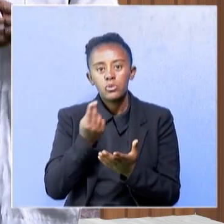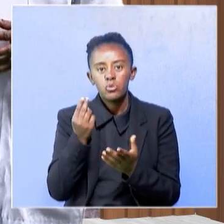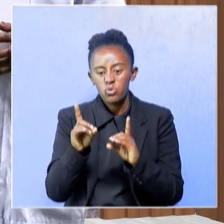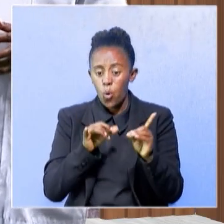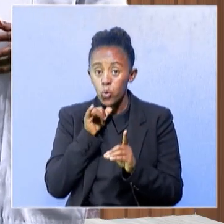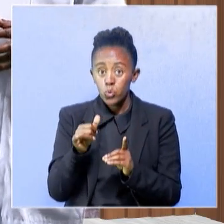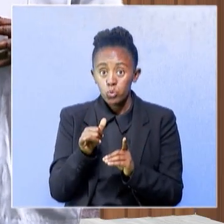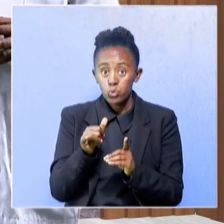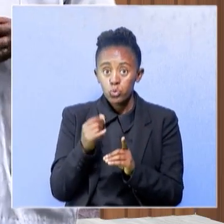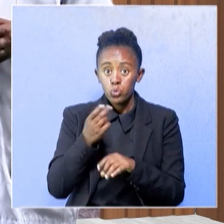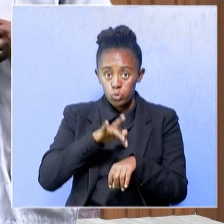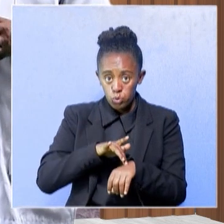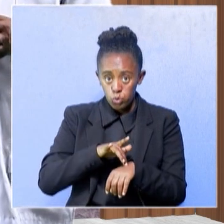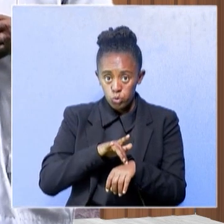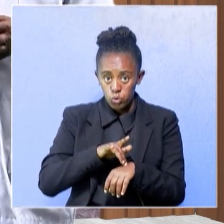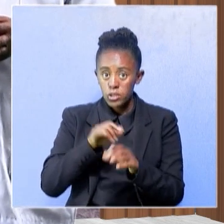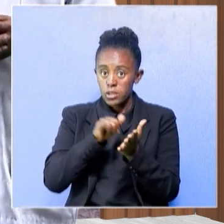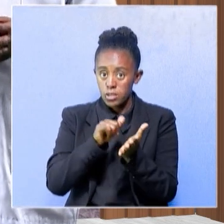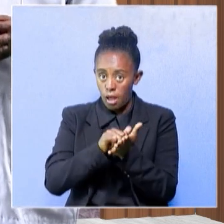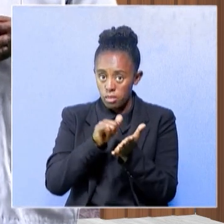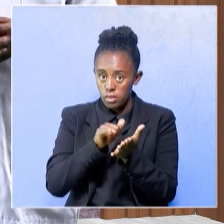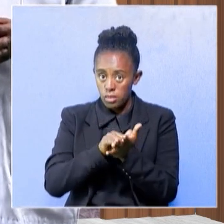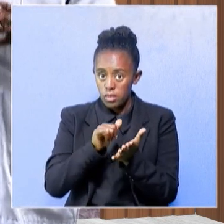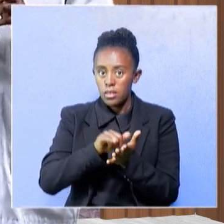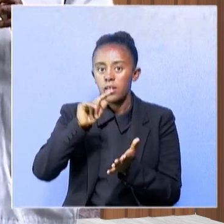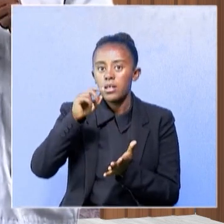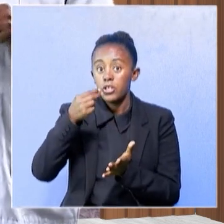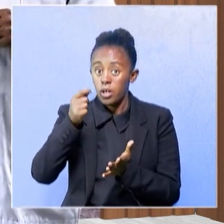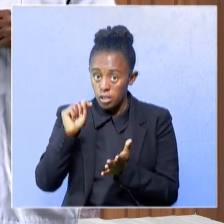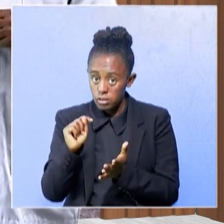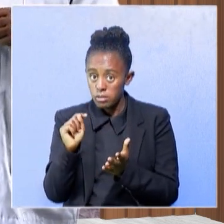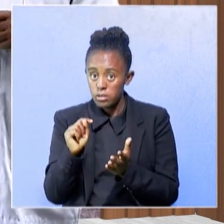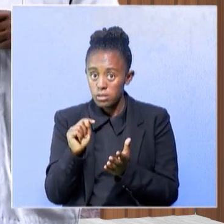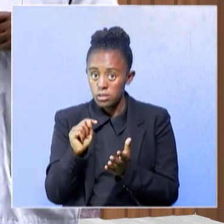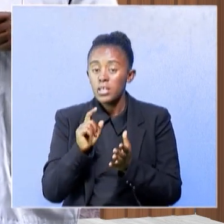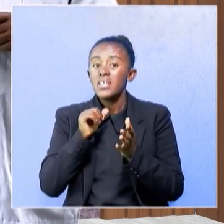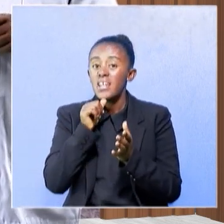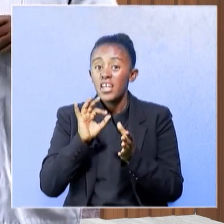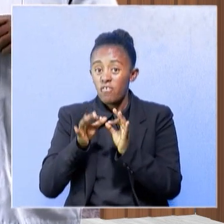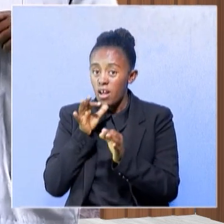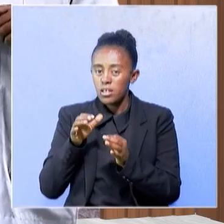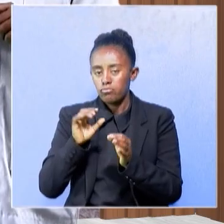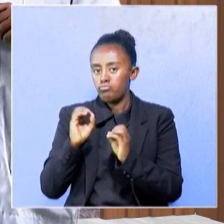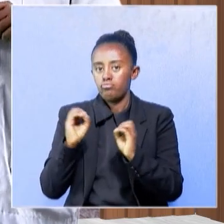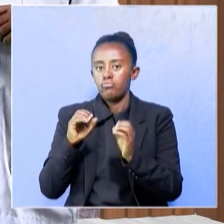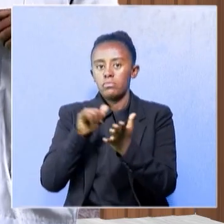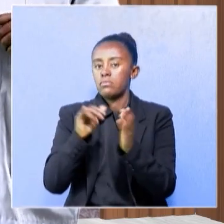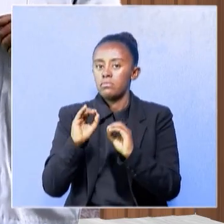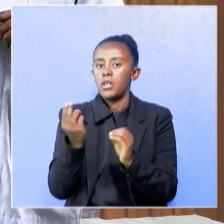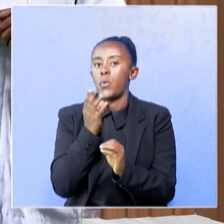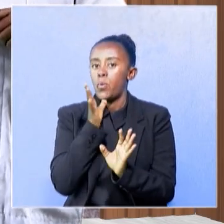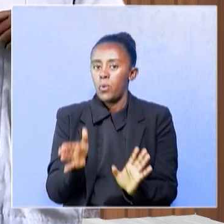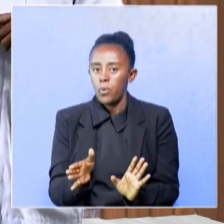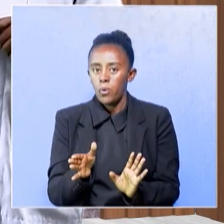in the case of a defining relative clause is that, T-H-A-T. Don't use in the case of non-defining relative clause. And